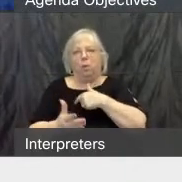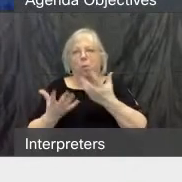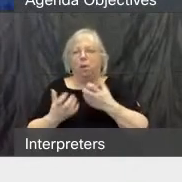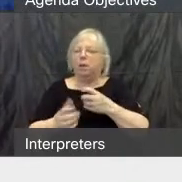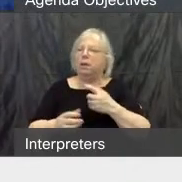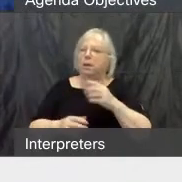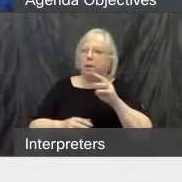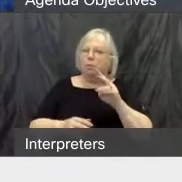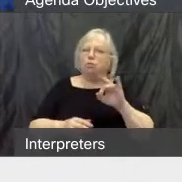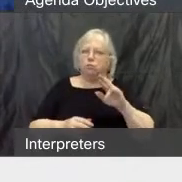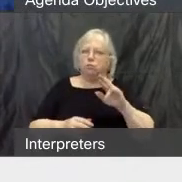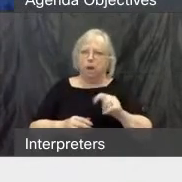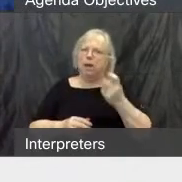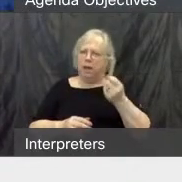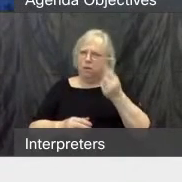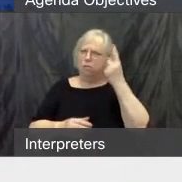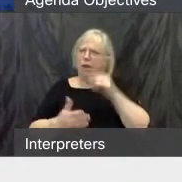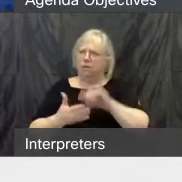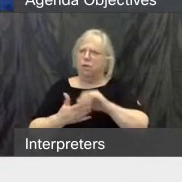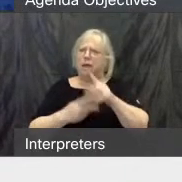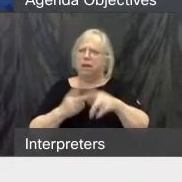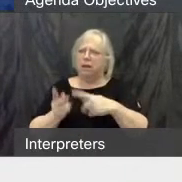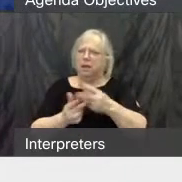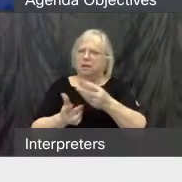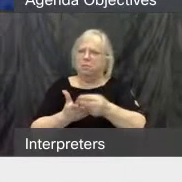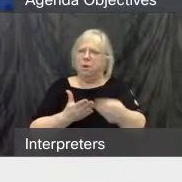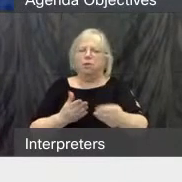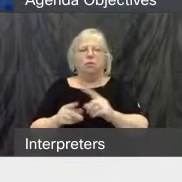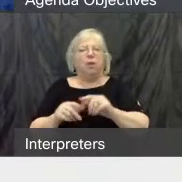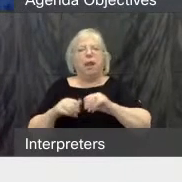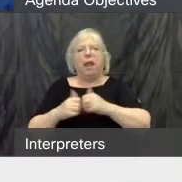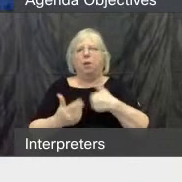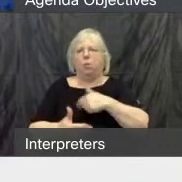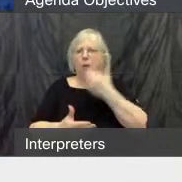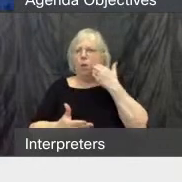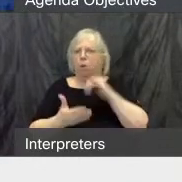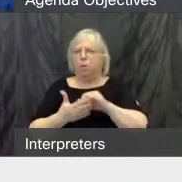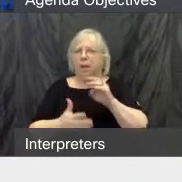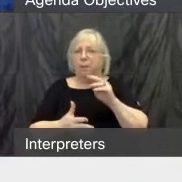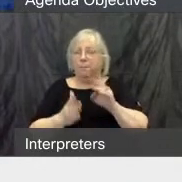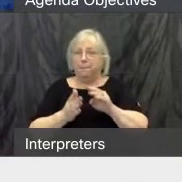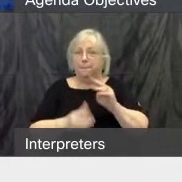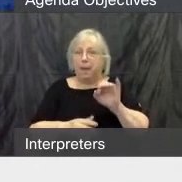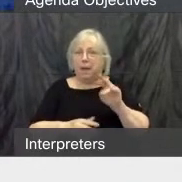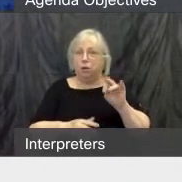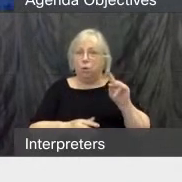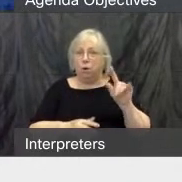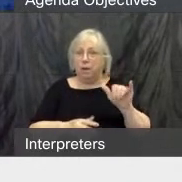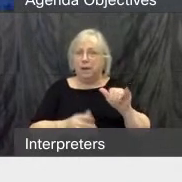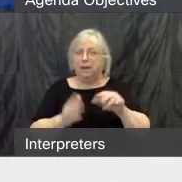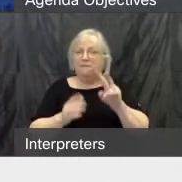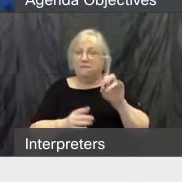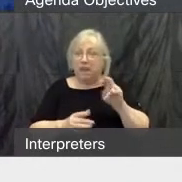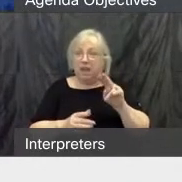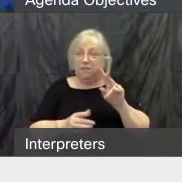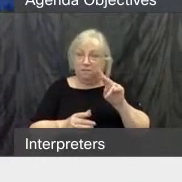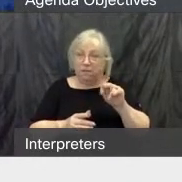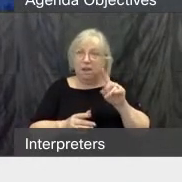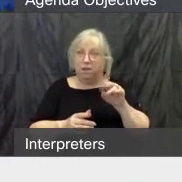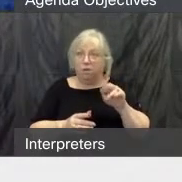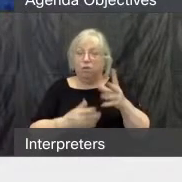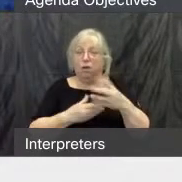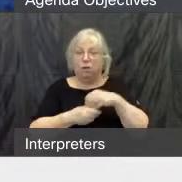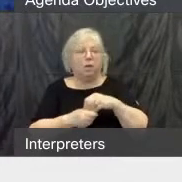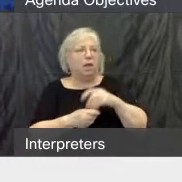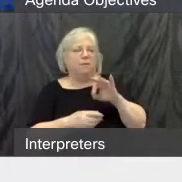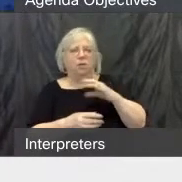type purchases, but how do we know that minority vendors are included in these? If you're going to be dealing with any